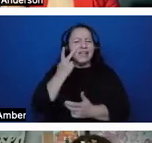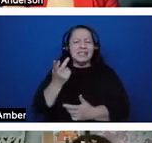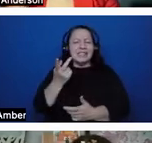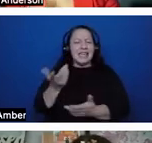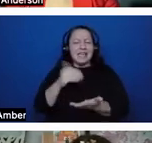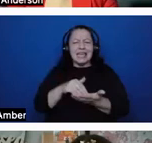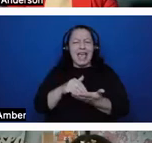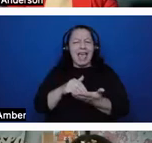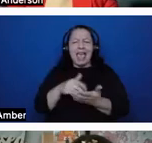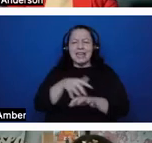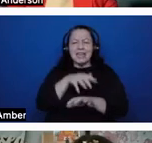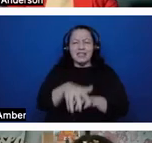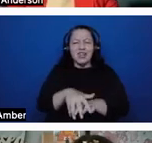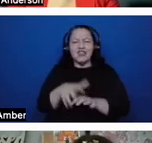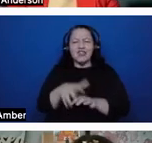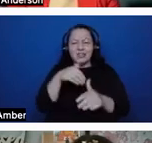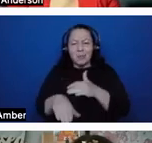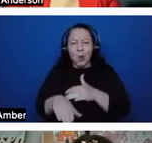work and the